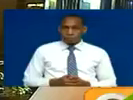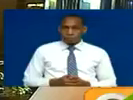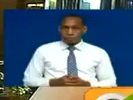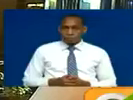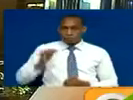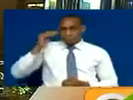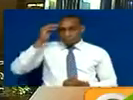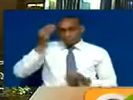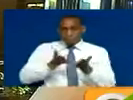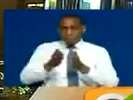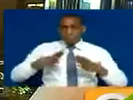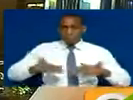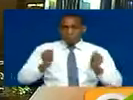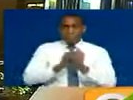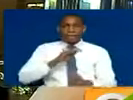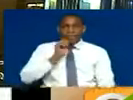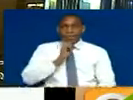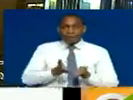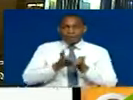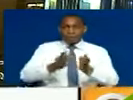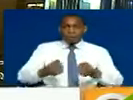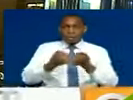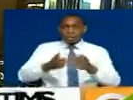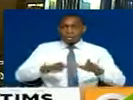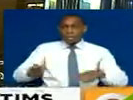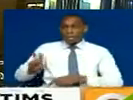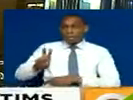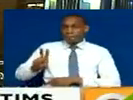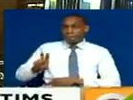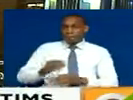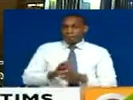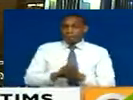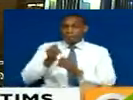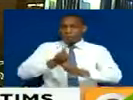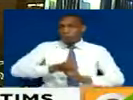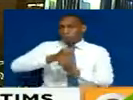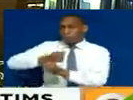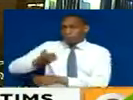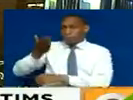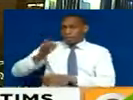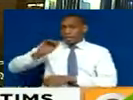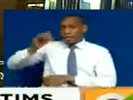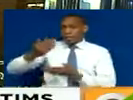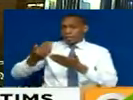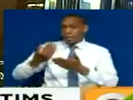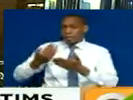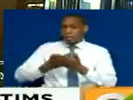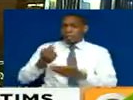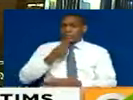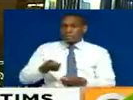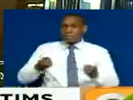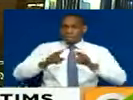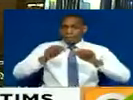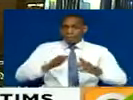A requiem mass for 10 people perished in a boat accident in Lake Victoria near Pier Beach in Homa Bay Town last Tuesday was